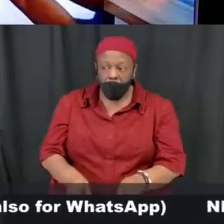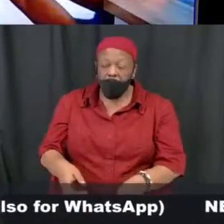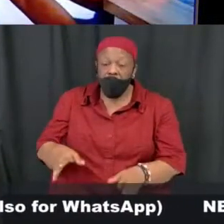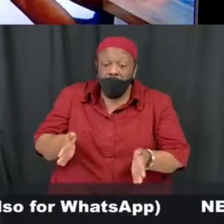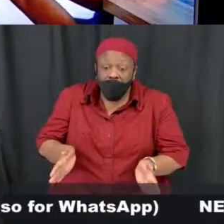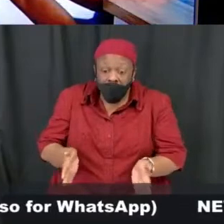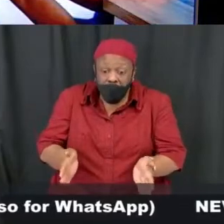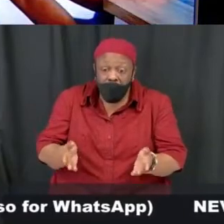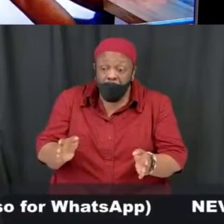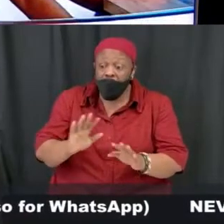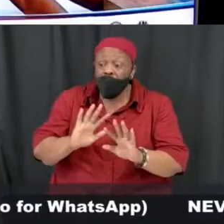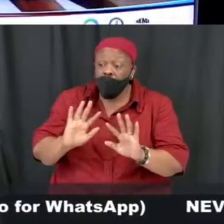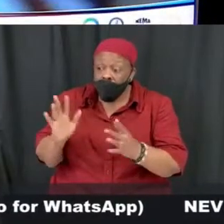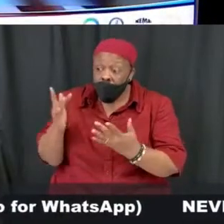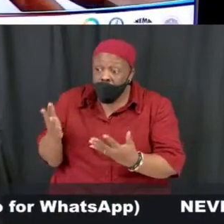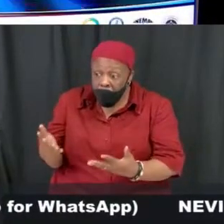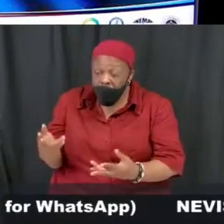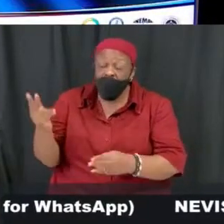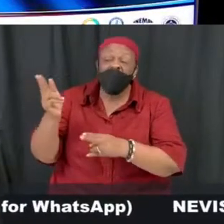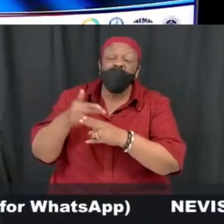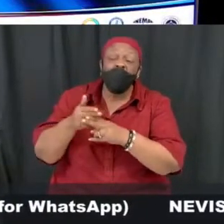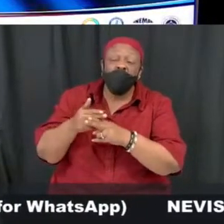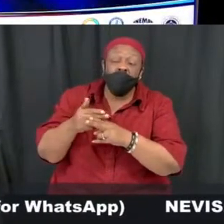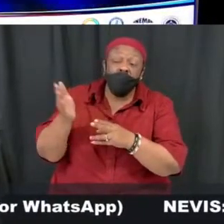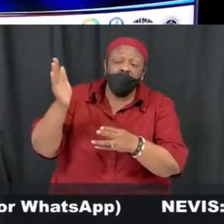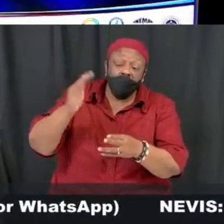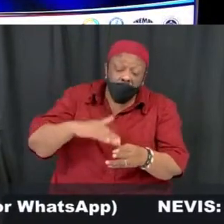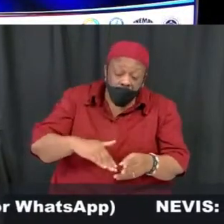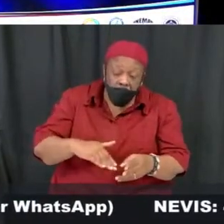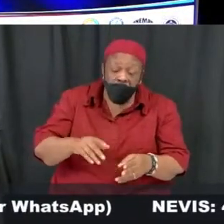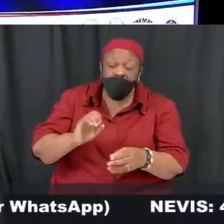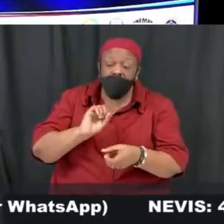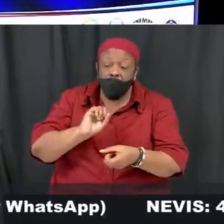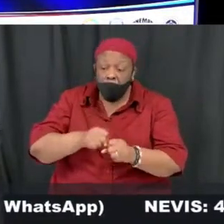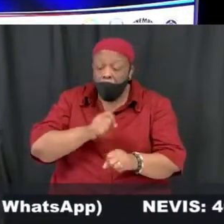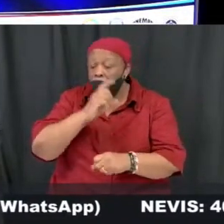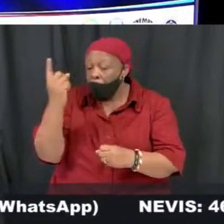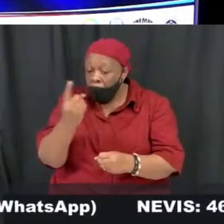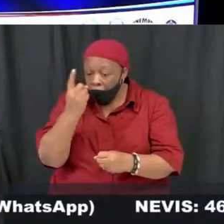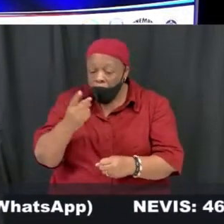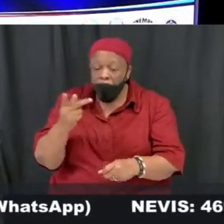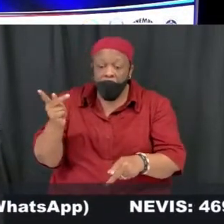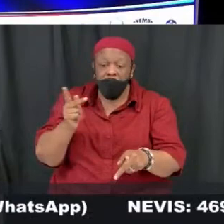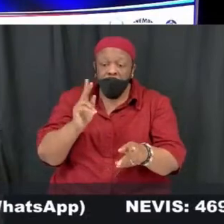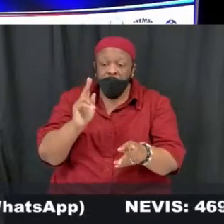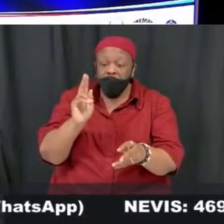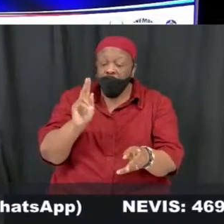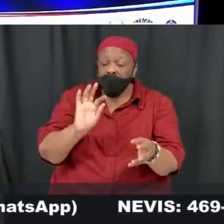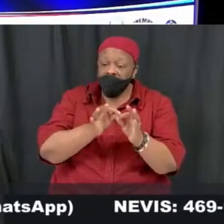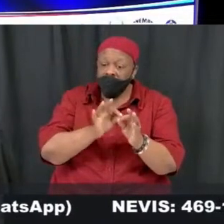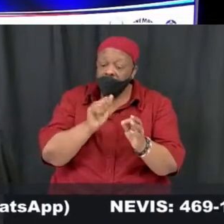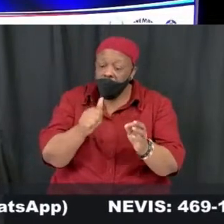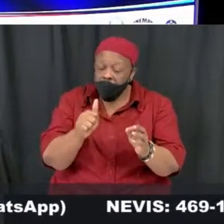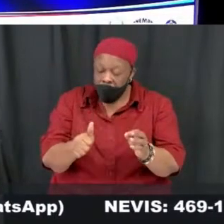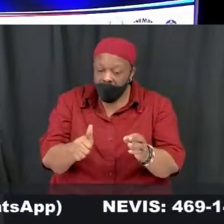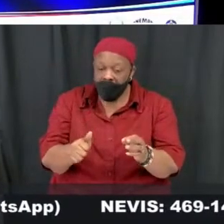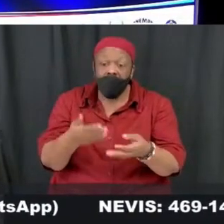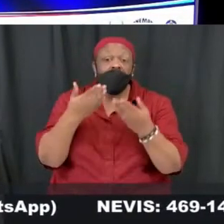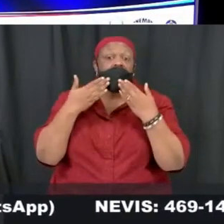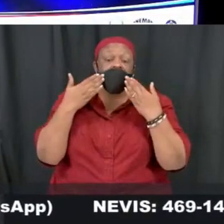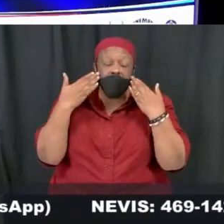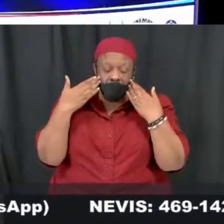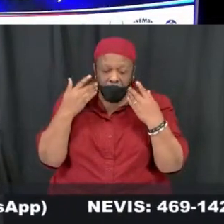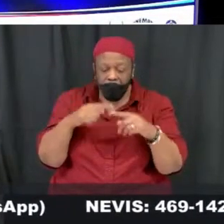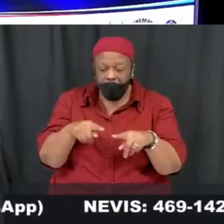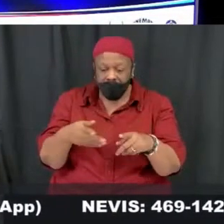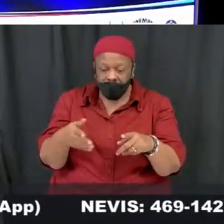complacent, as this virus is relentless in its attack, and we individually and collectively needed to be relentless in the fight.